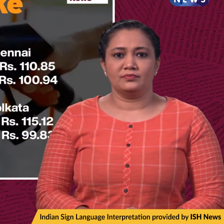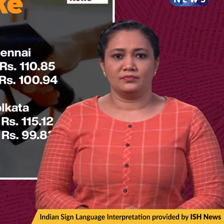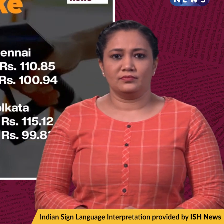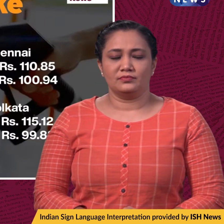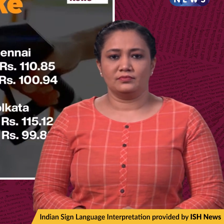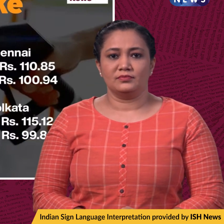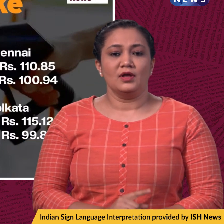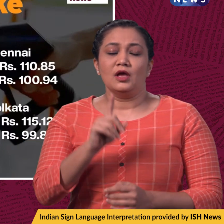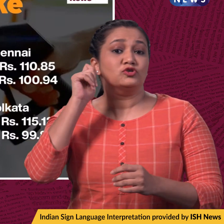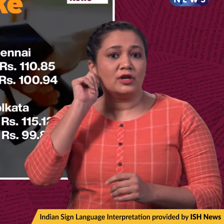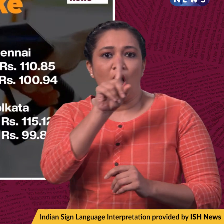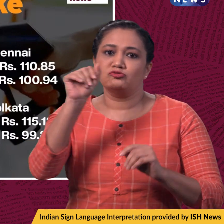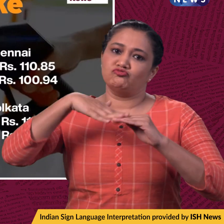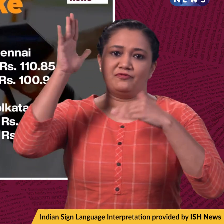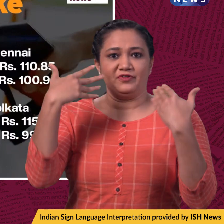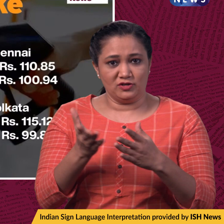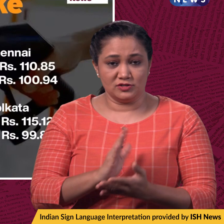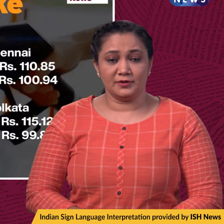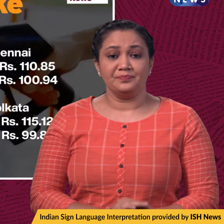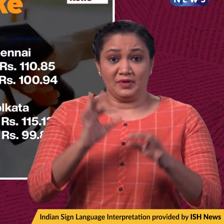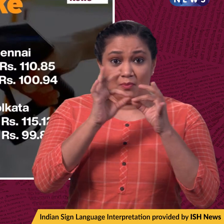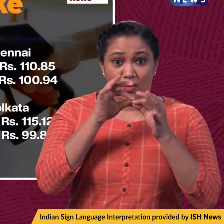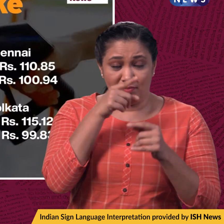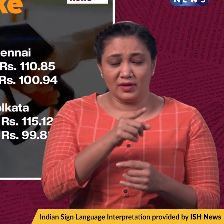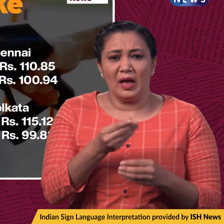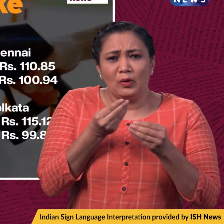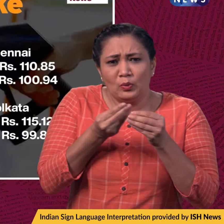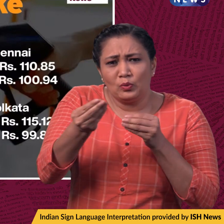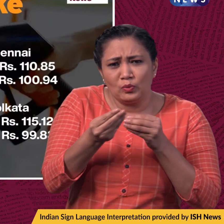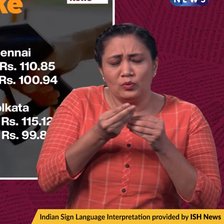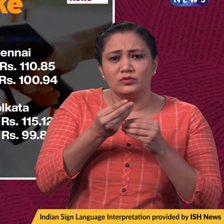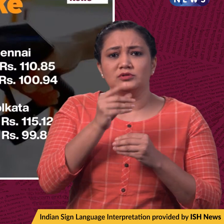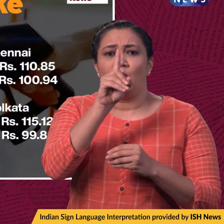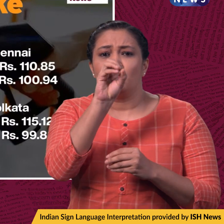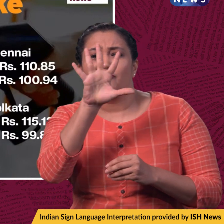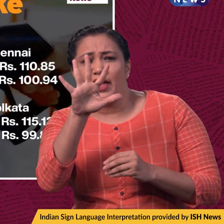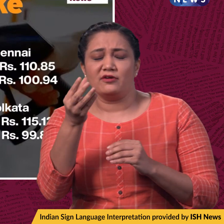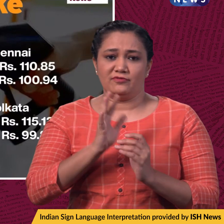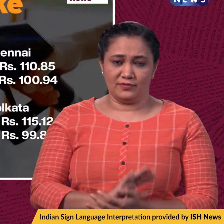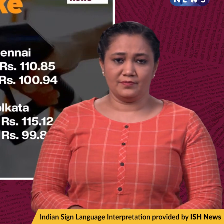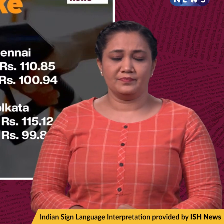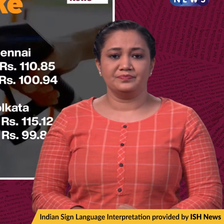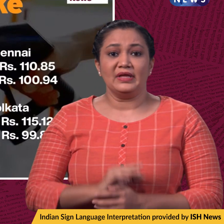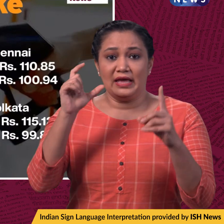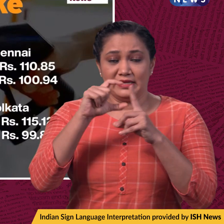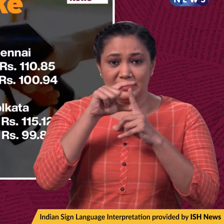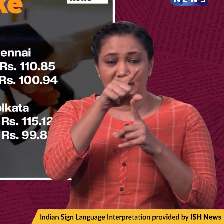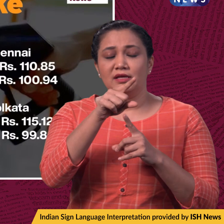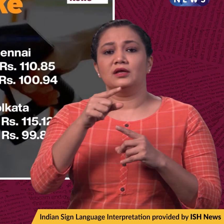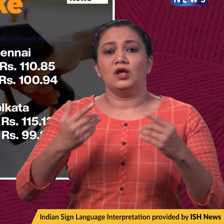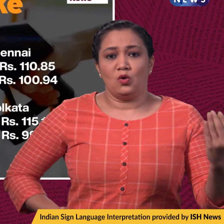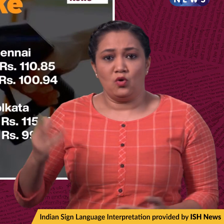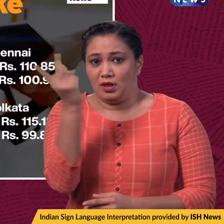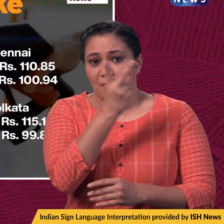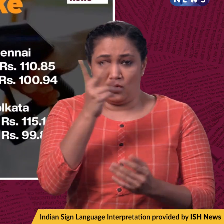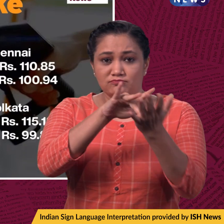mark in Chennai. In Mumbai, it's nearing the 105 rupee mark. In Delhi